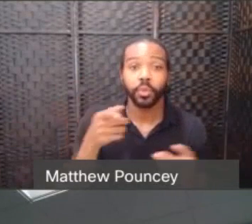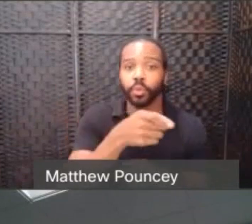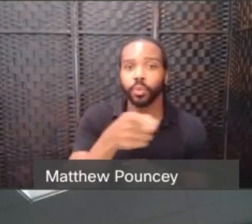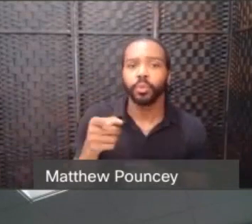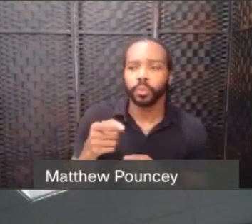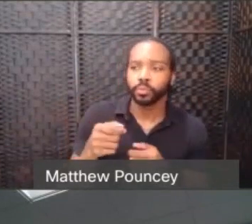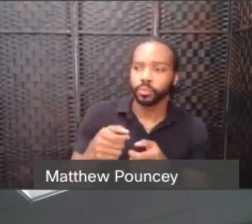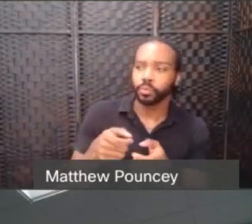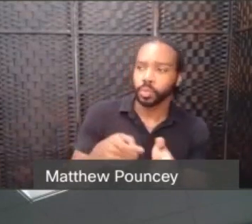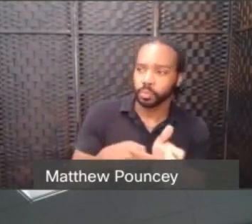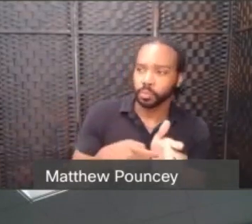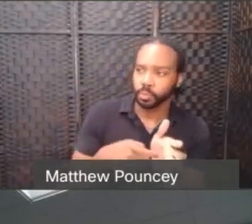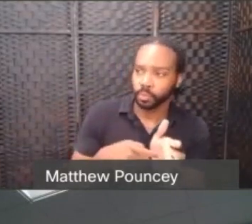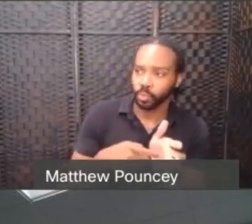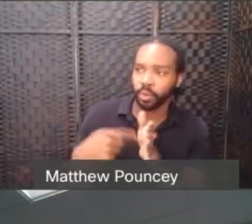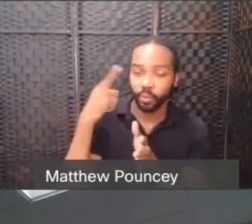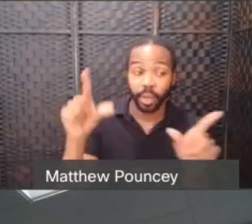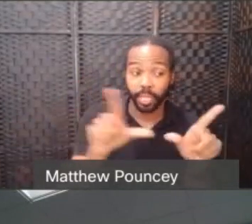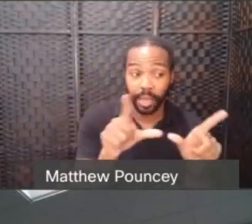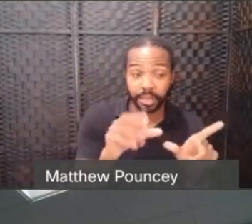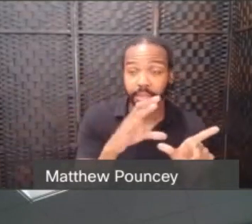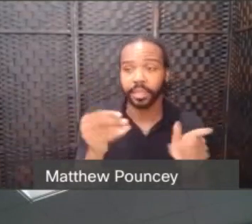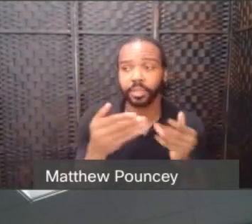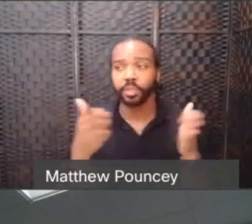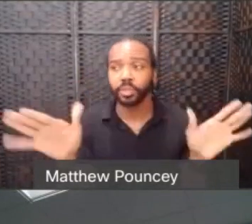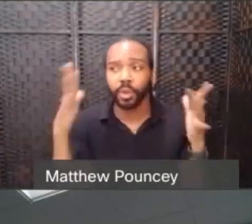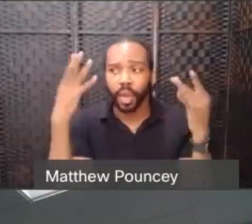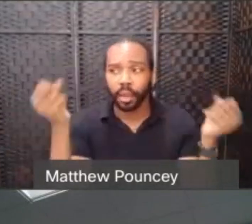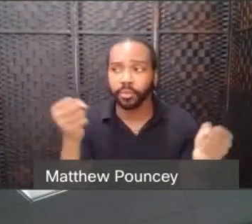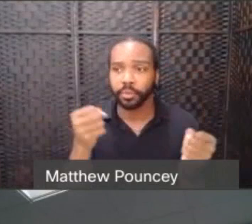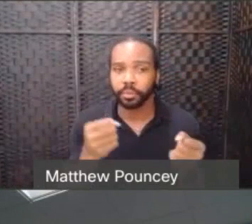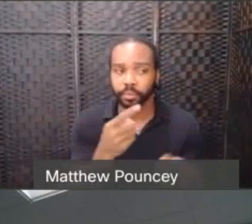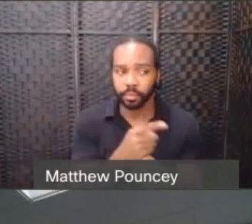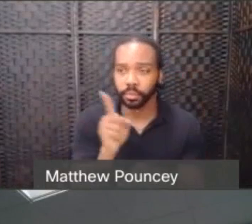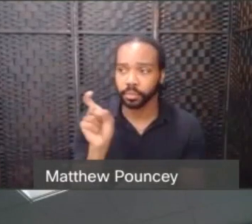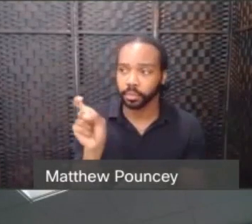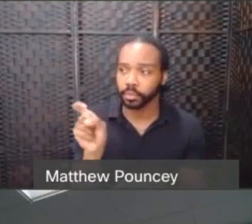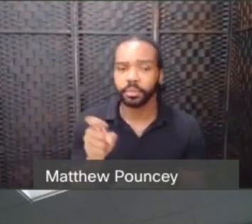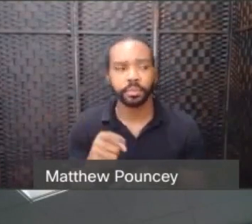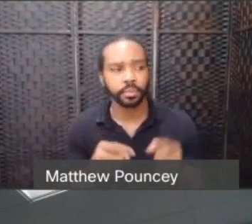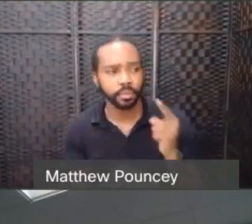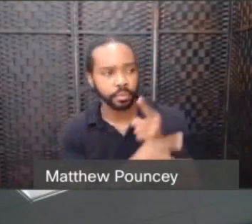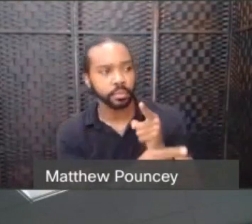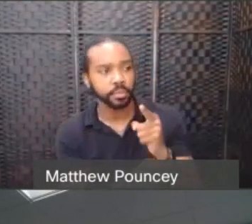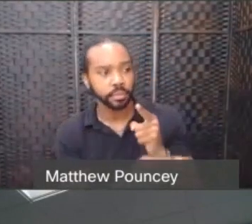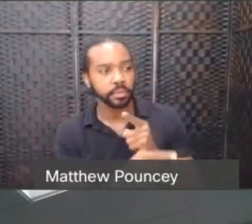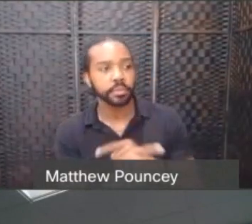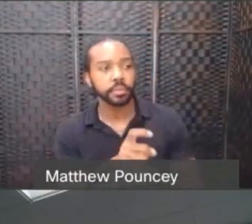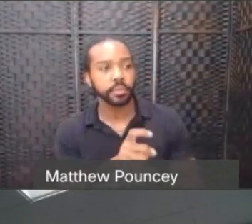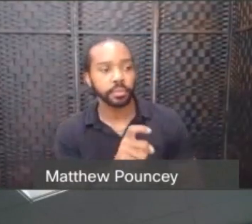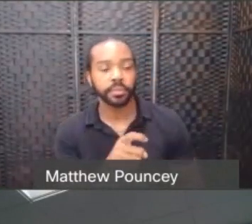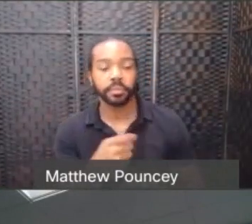licensed facilities as well as the general health of the public. Correct. Okay. I will